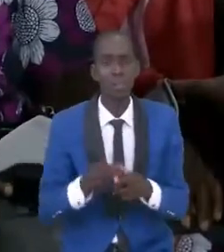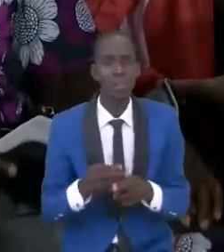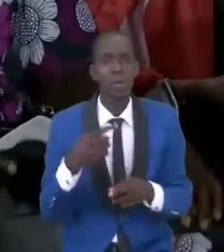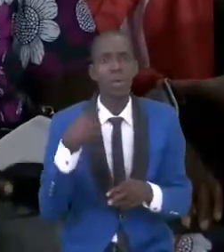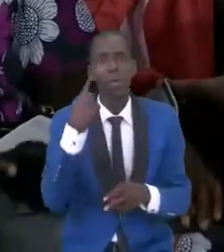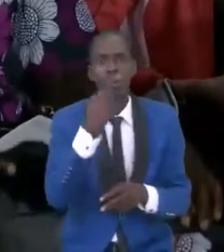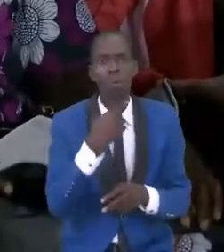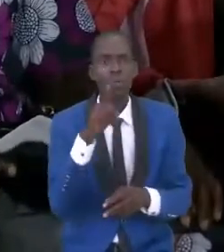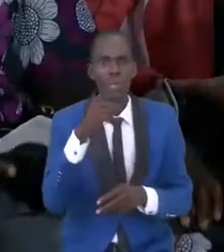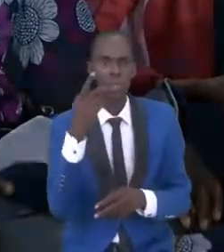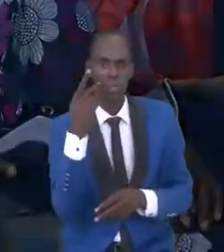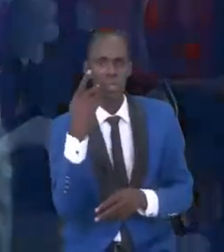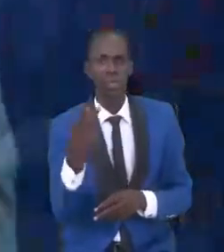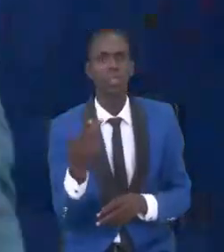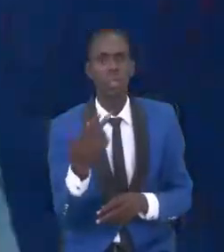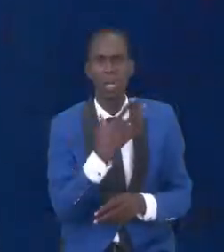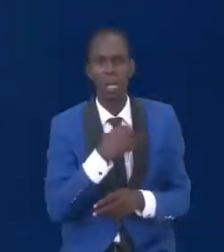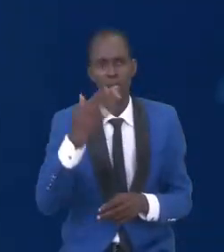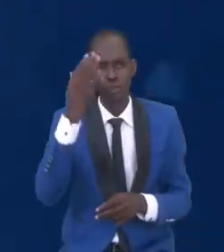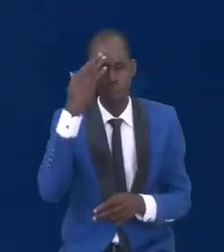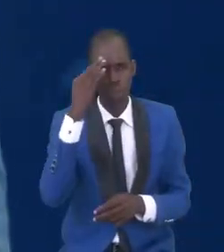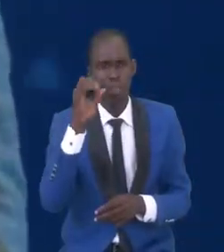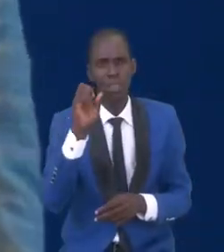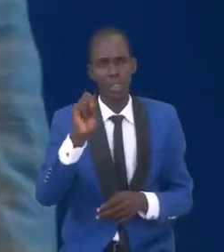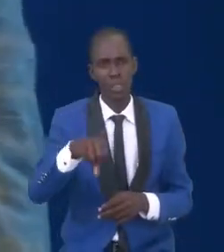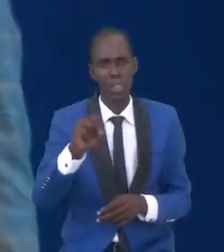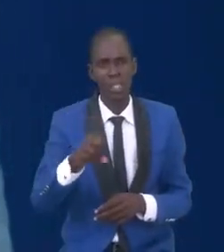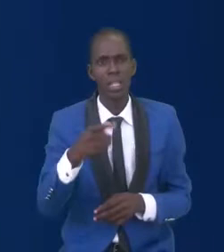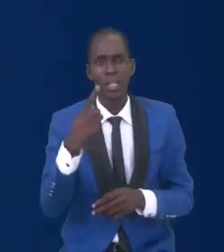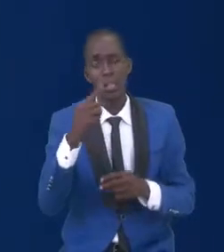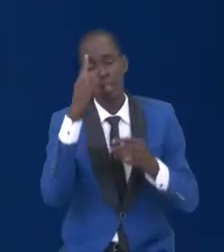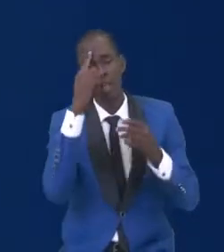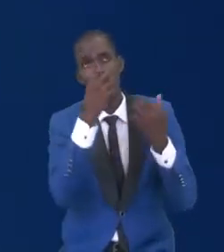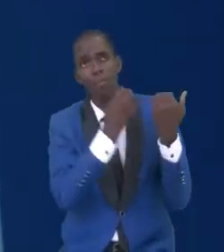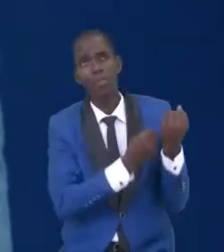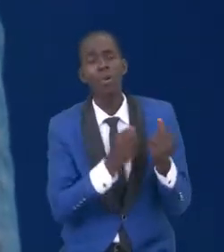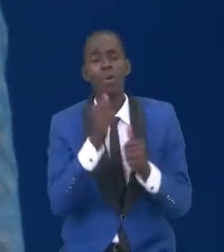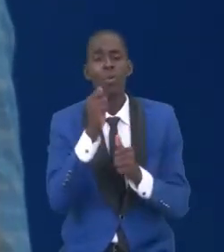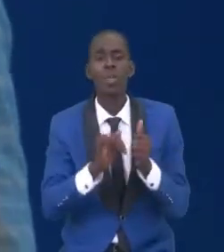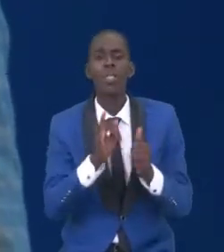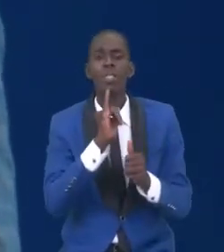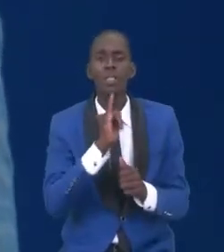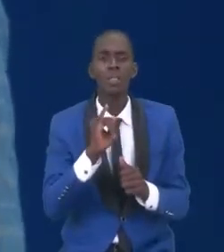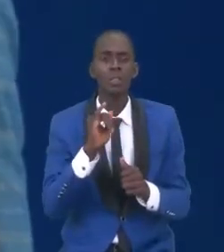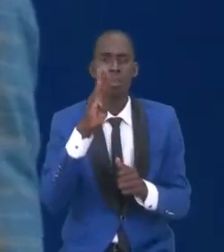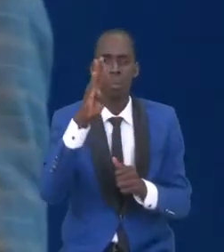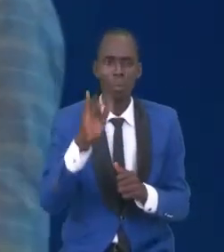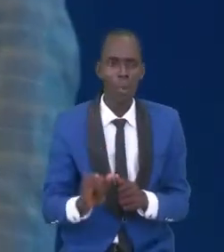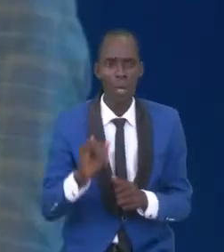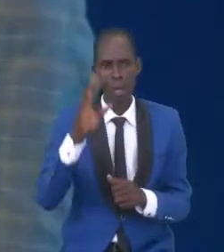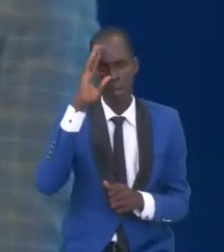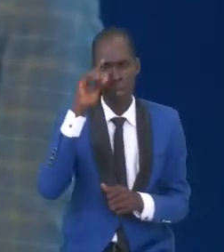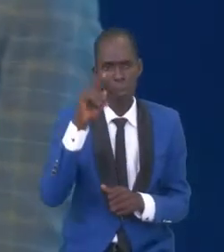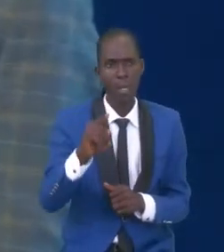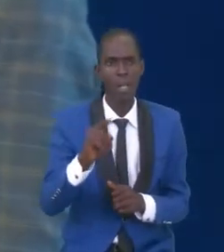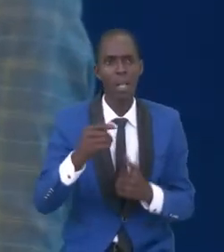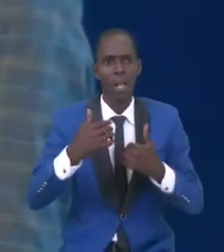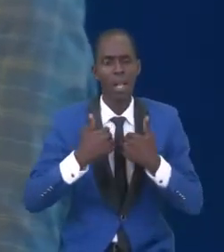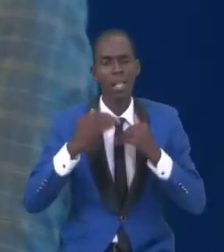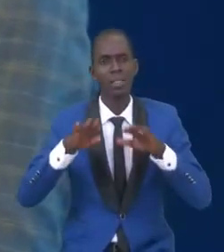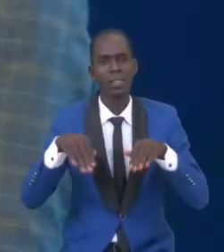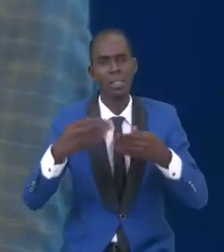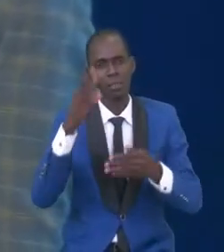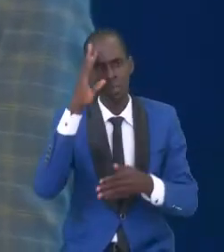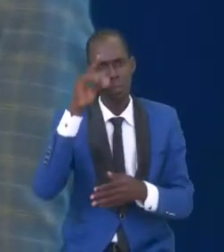and know, yea, the faith which is by him has given